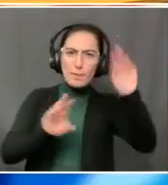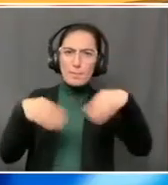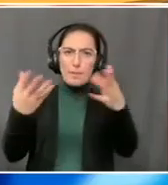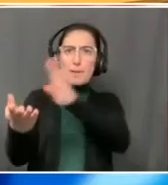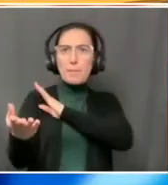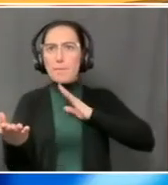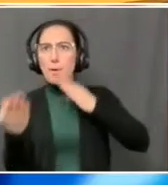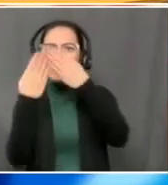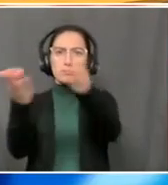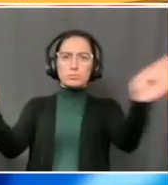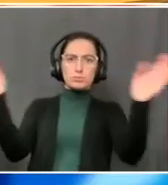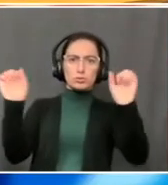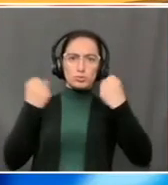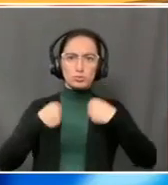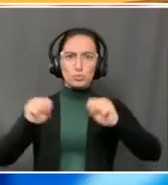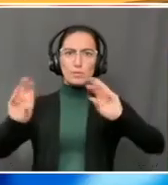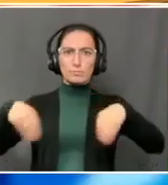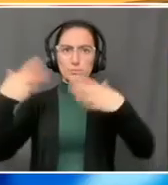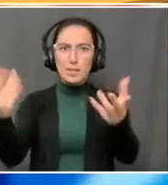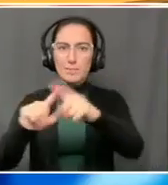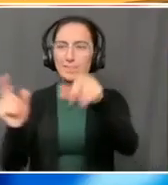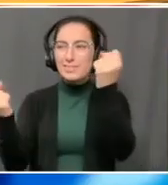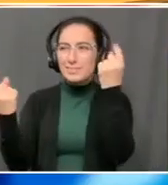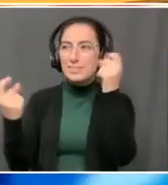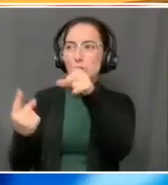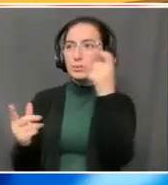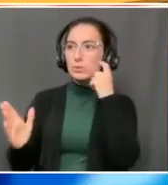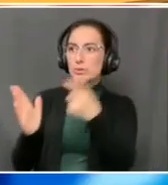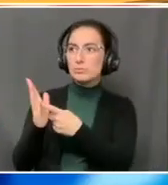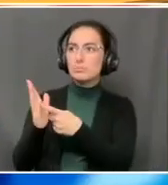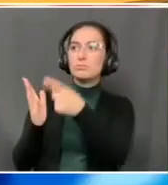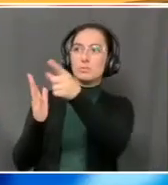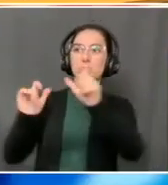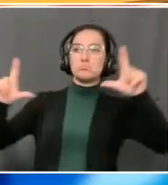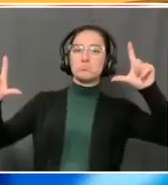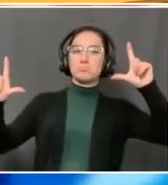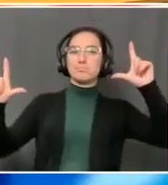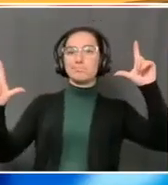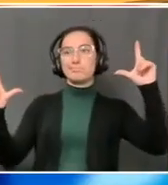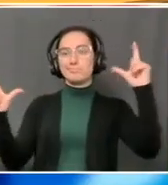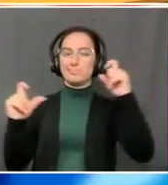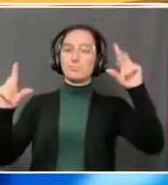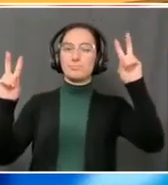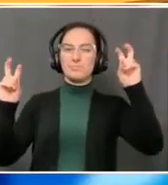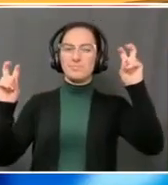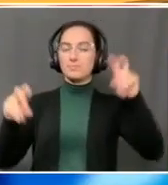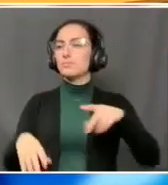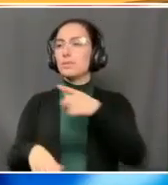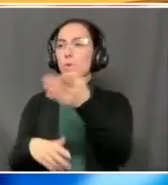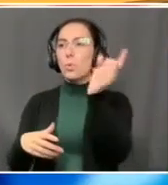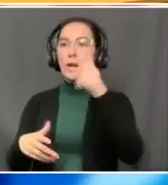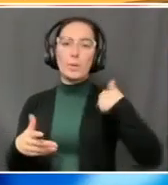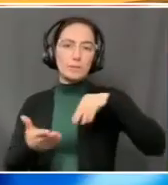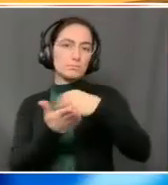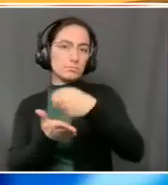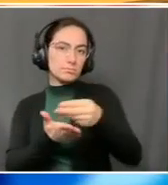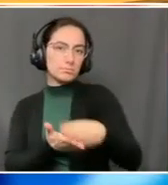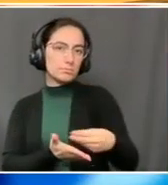public. But here you do see a good snapshot of some of the things that are where we spend money with some of